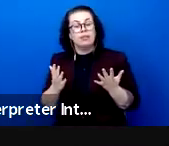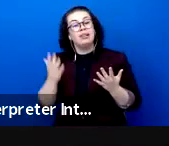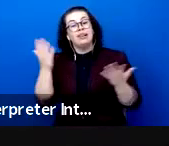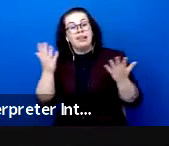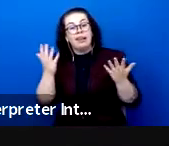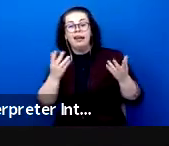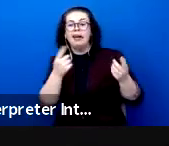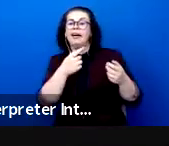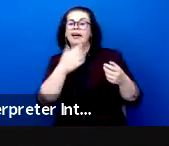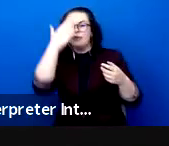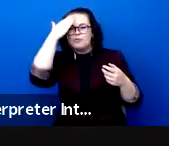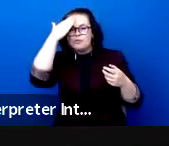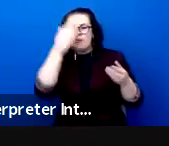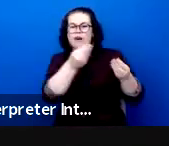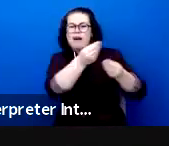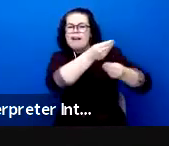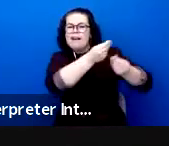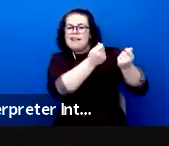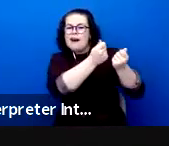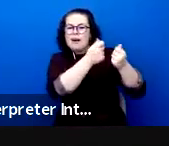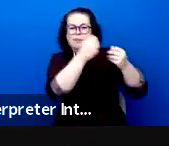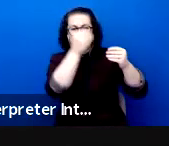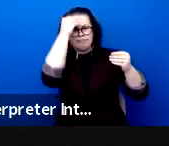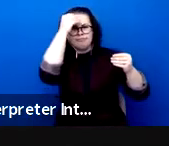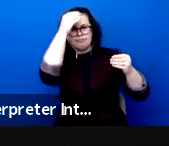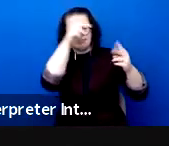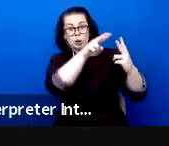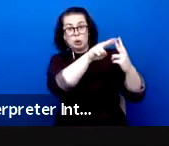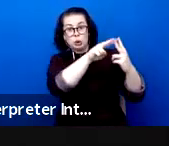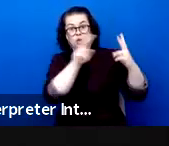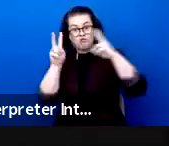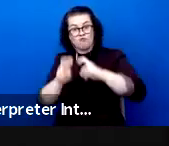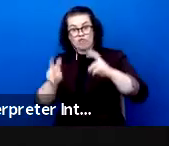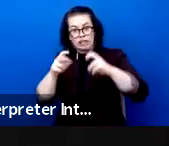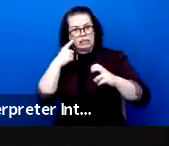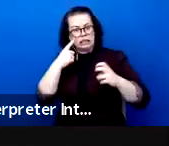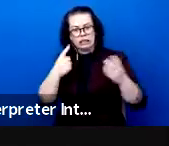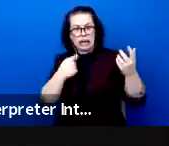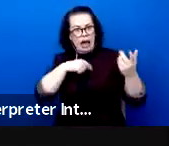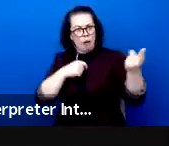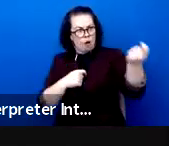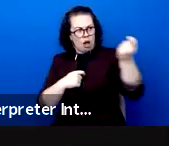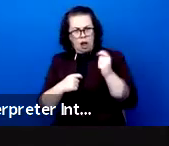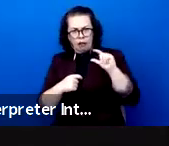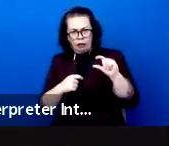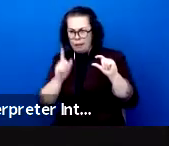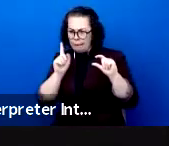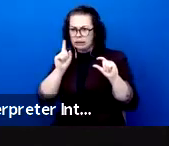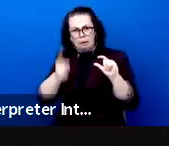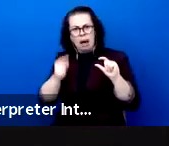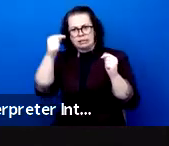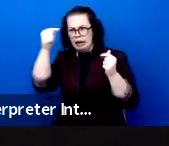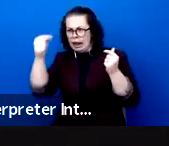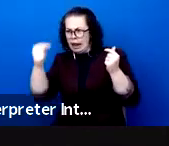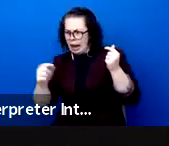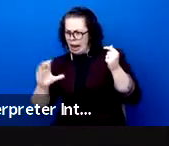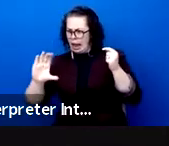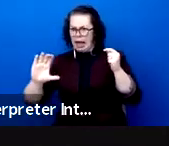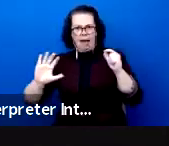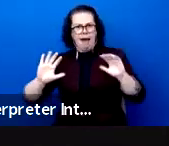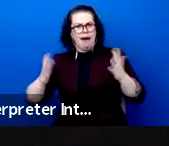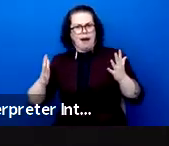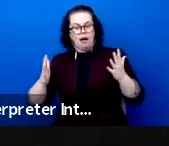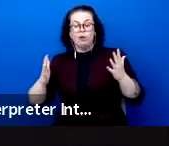Bommel and Bohen, a sector that is characterized by a disparity